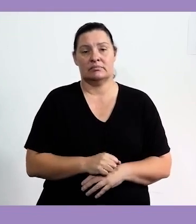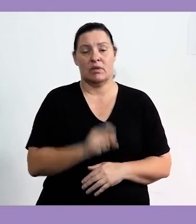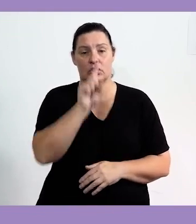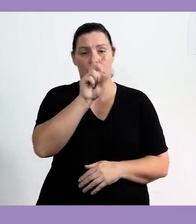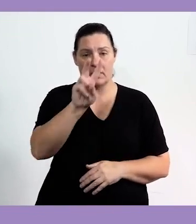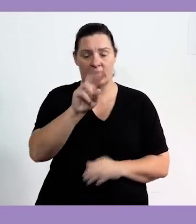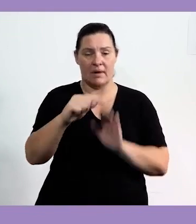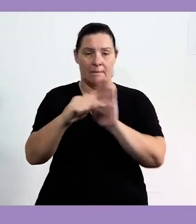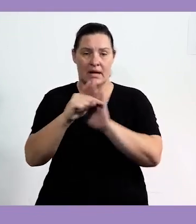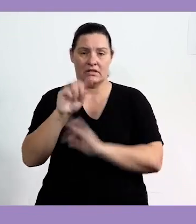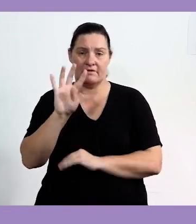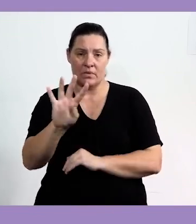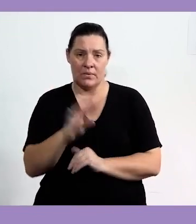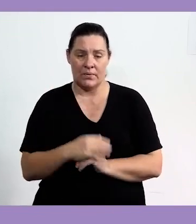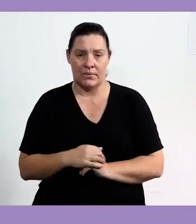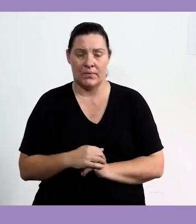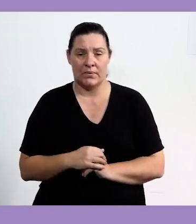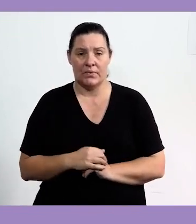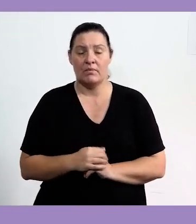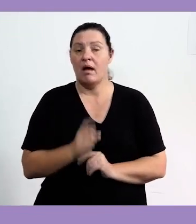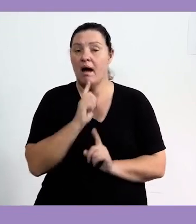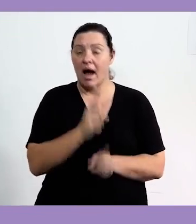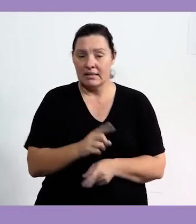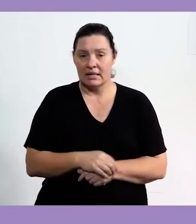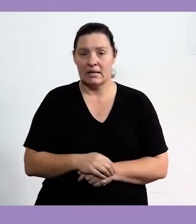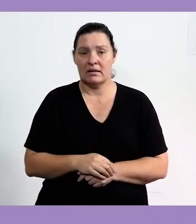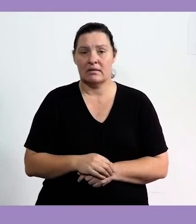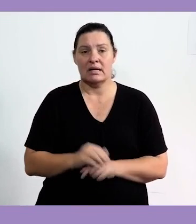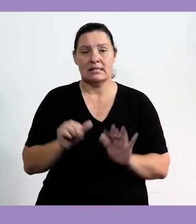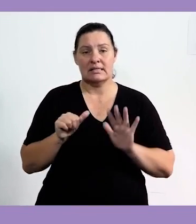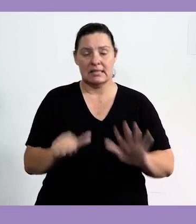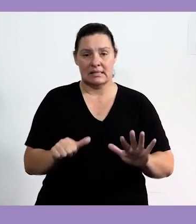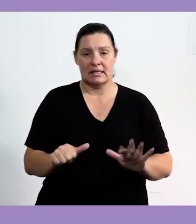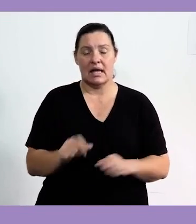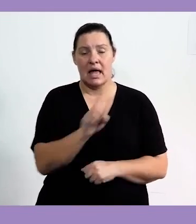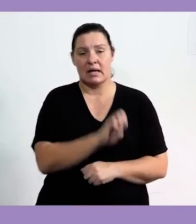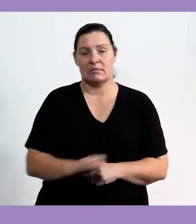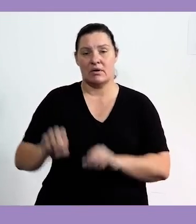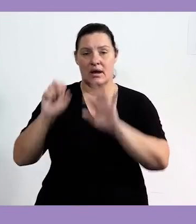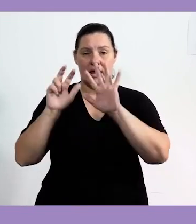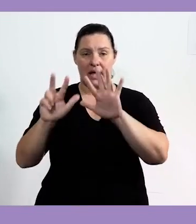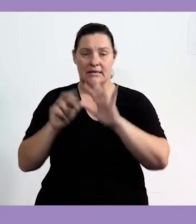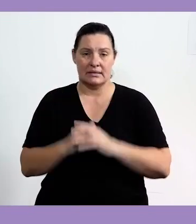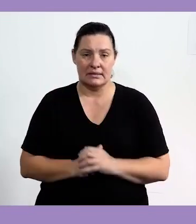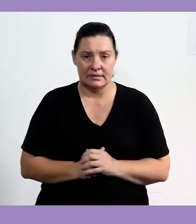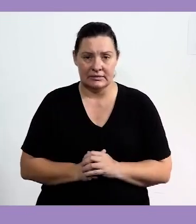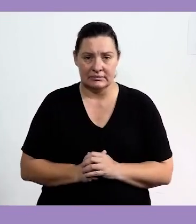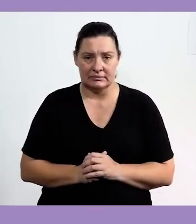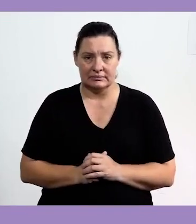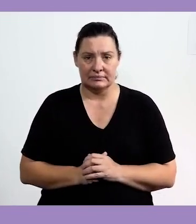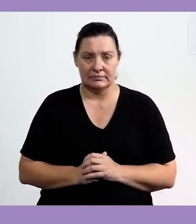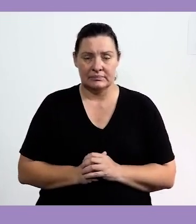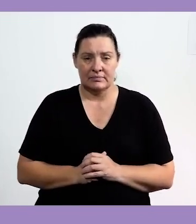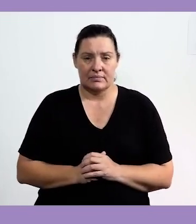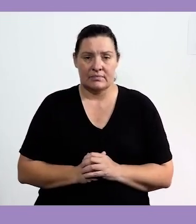the exponent 12 minus 4. And that leaves us with a final answer of 6 to the